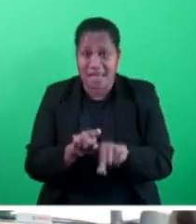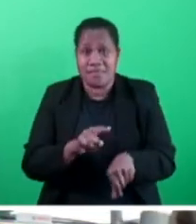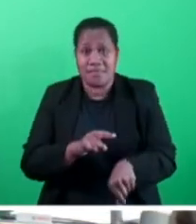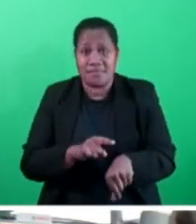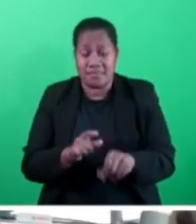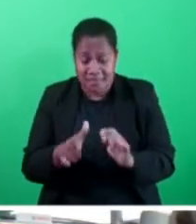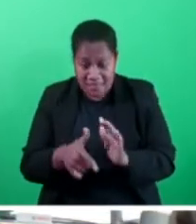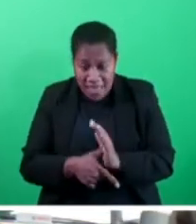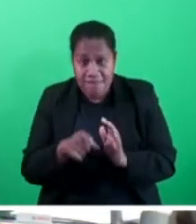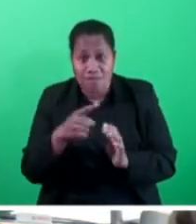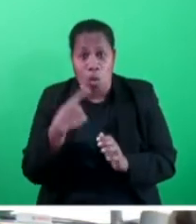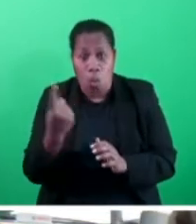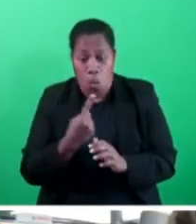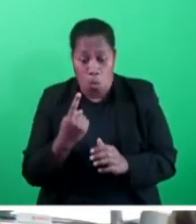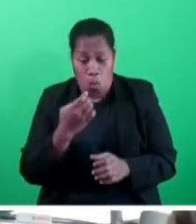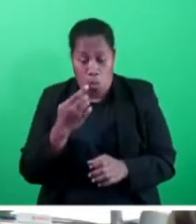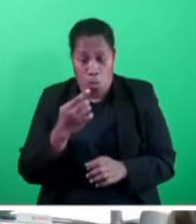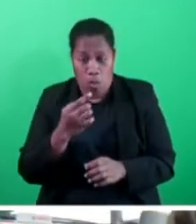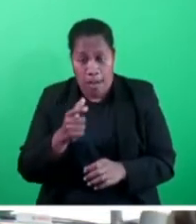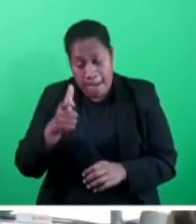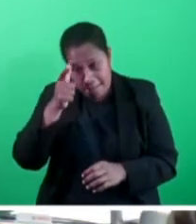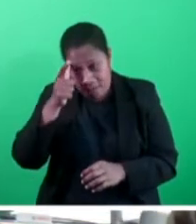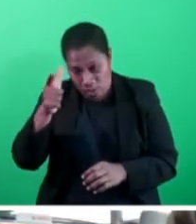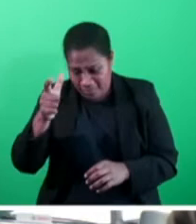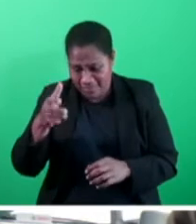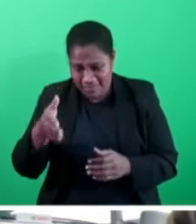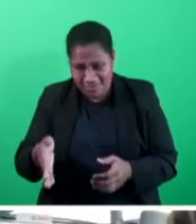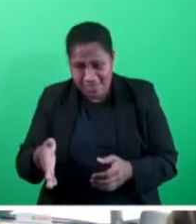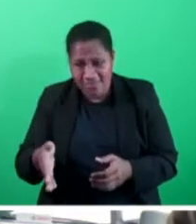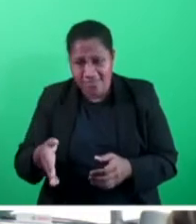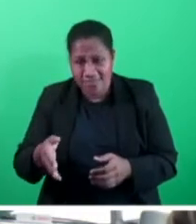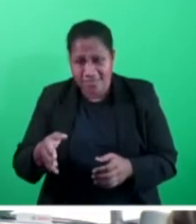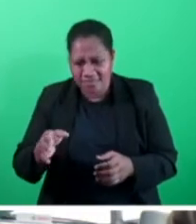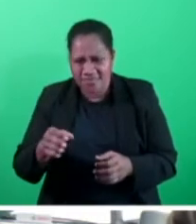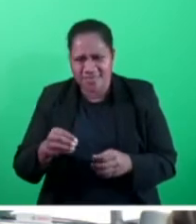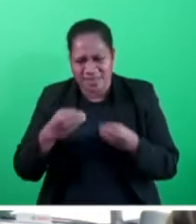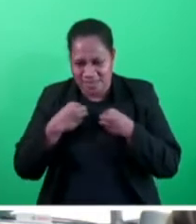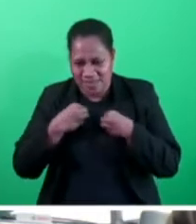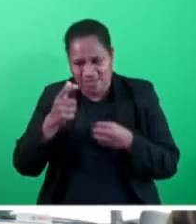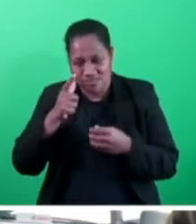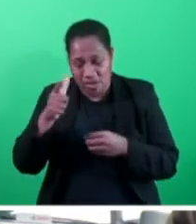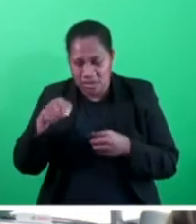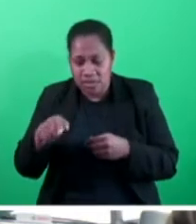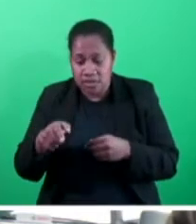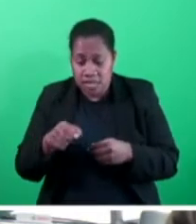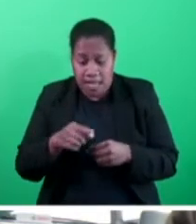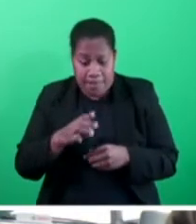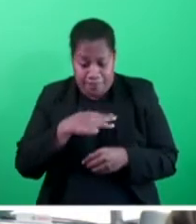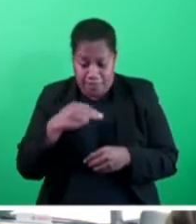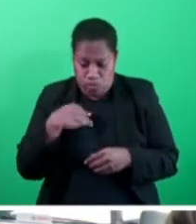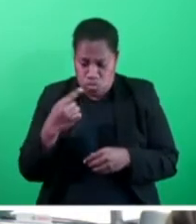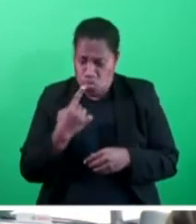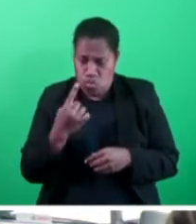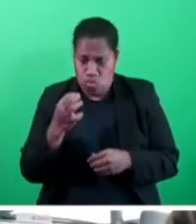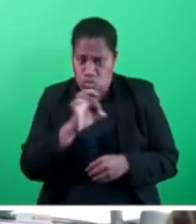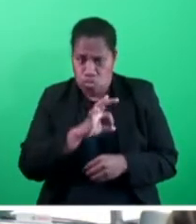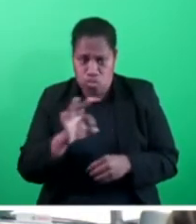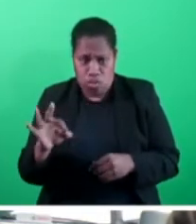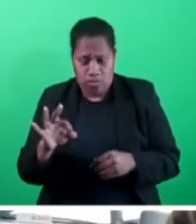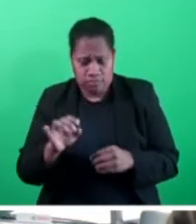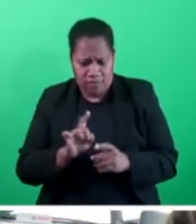do not comply, my ministry is empowered by the Employment Relation Act 2007 to